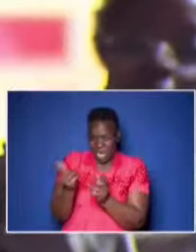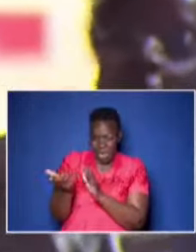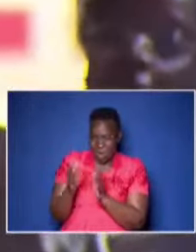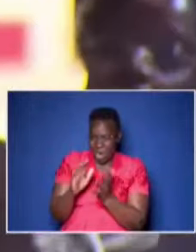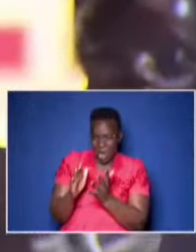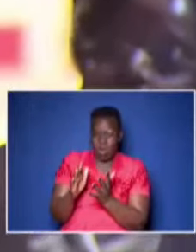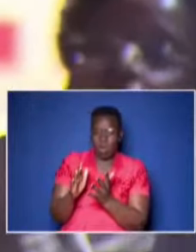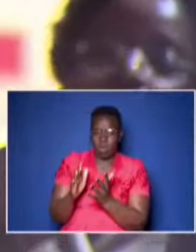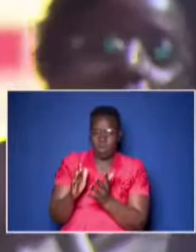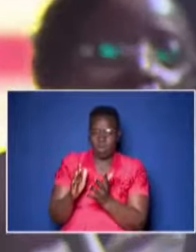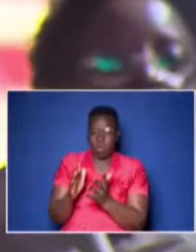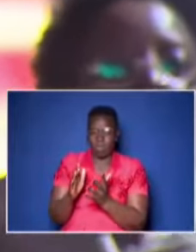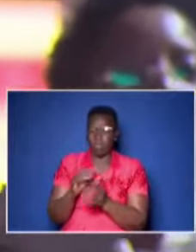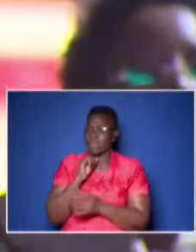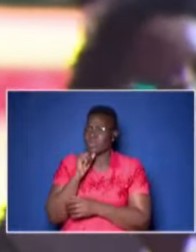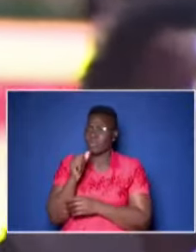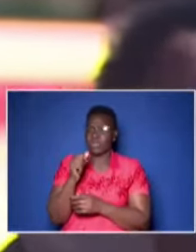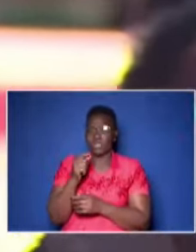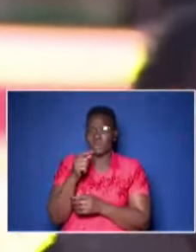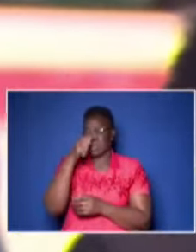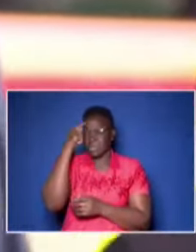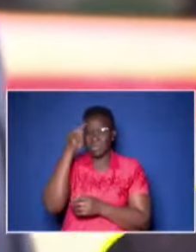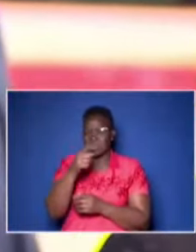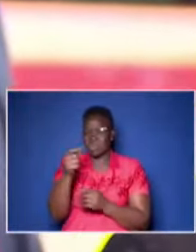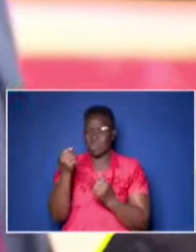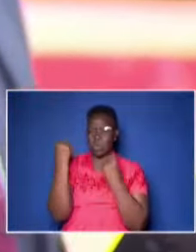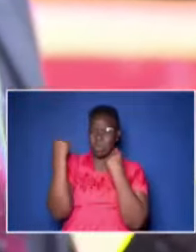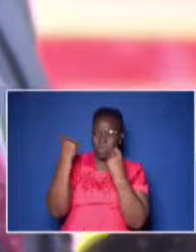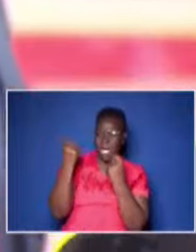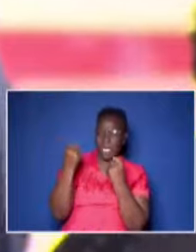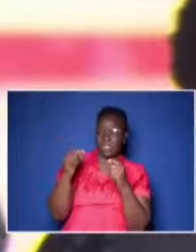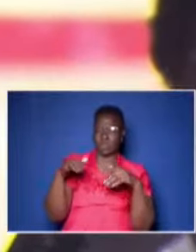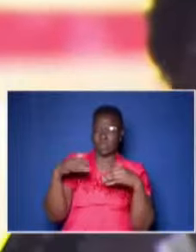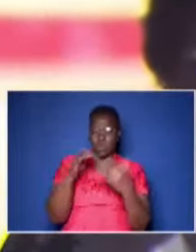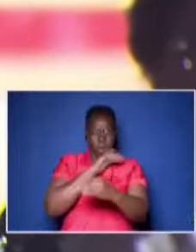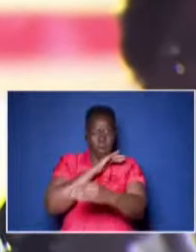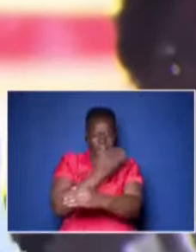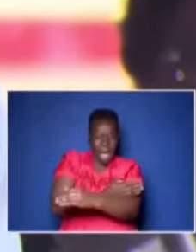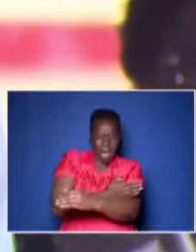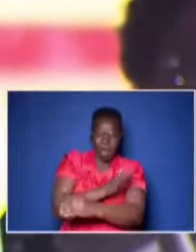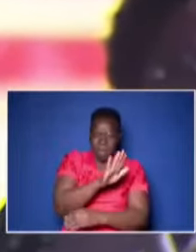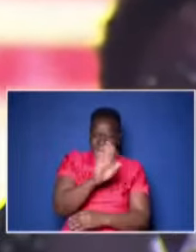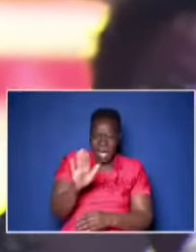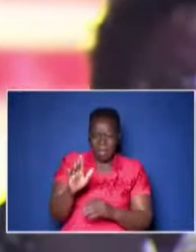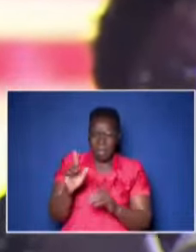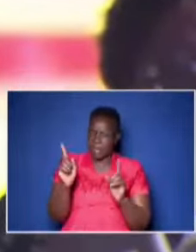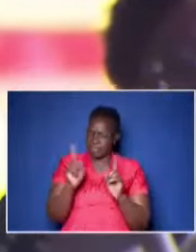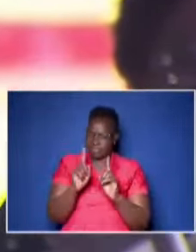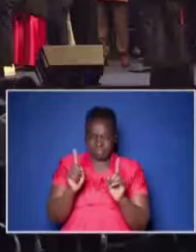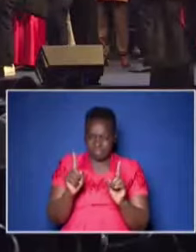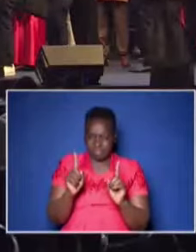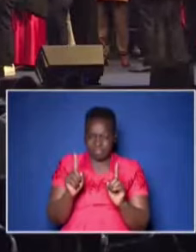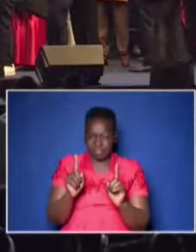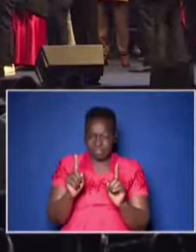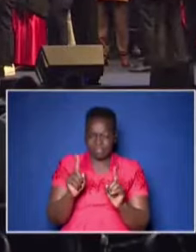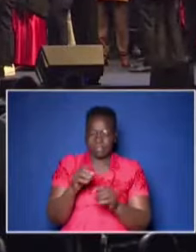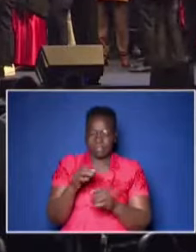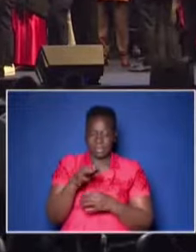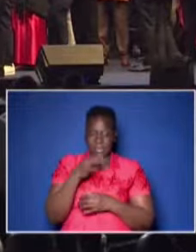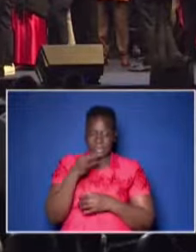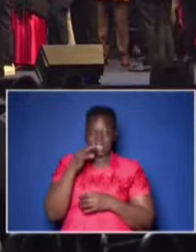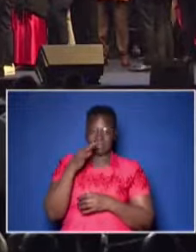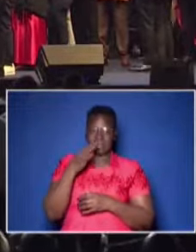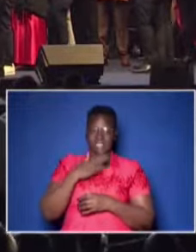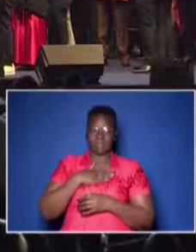done not by might nor by power but by my